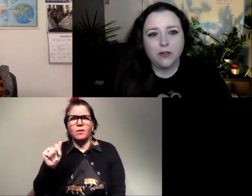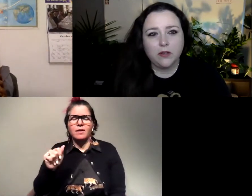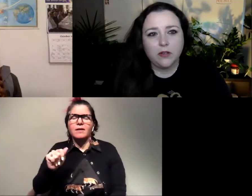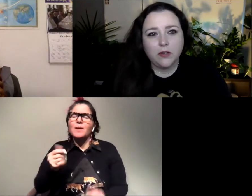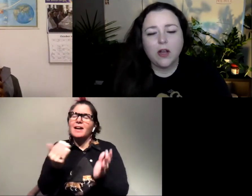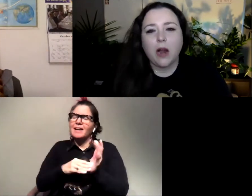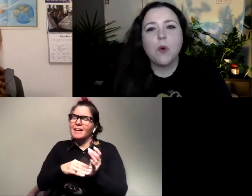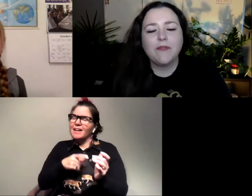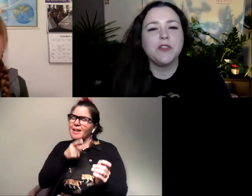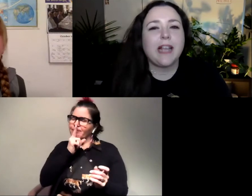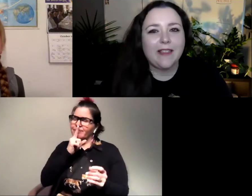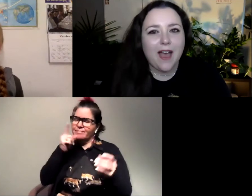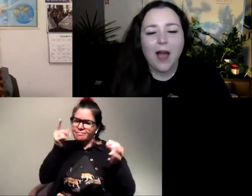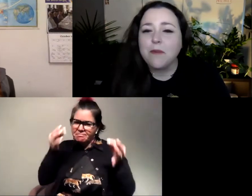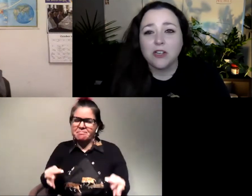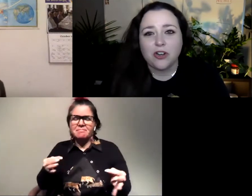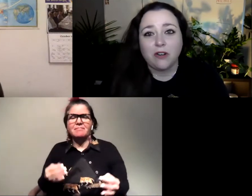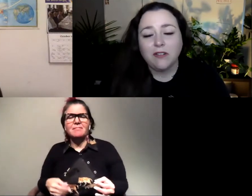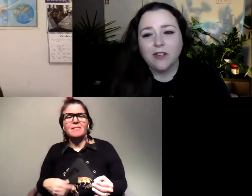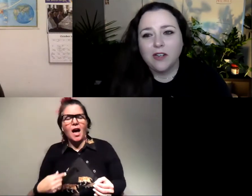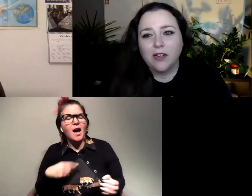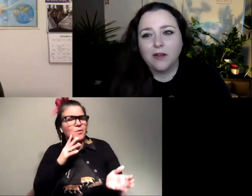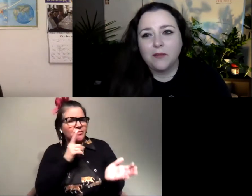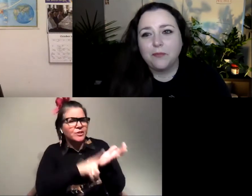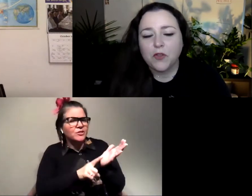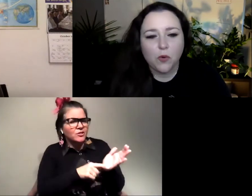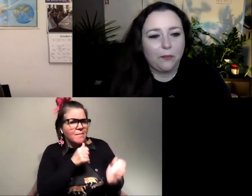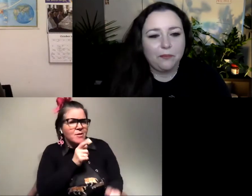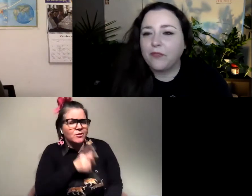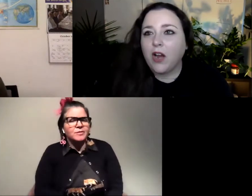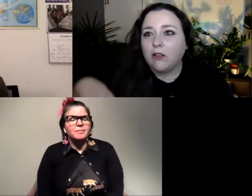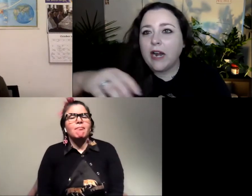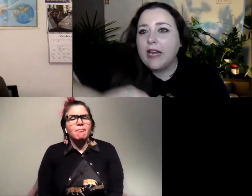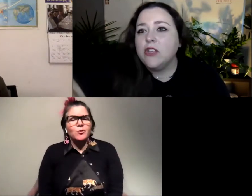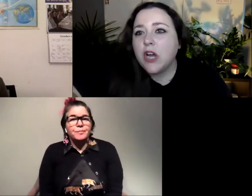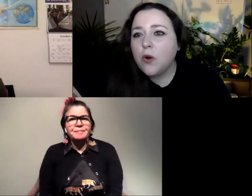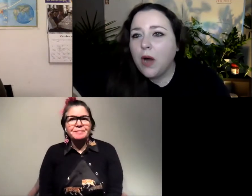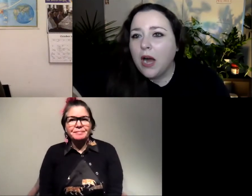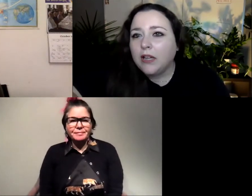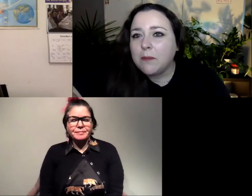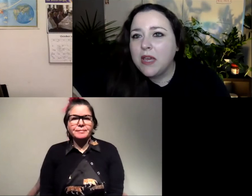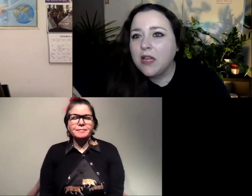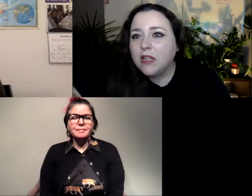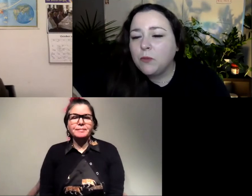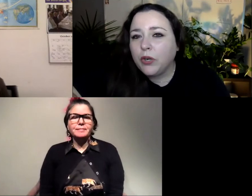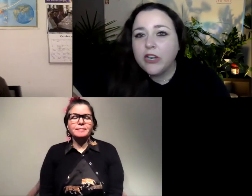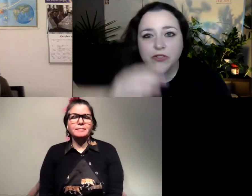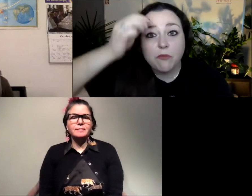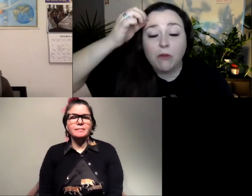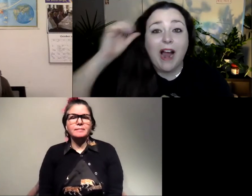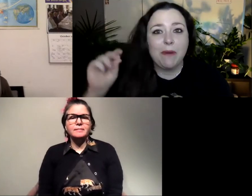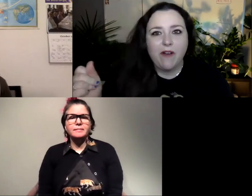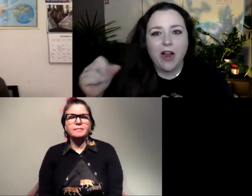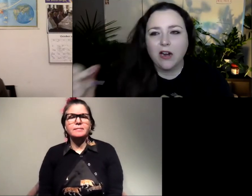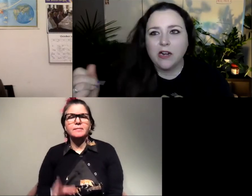quote me on this. Okay, I'll have to look into that. I'm not sure. Yeah. Cool. All right. So we're gonna do